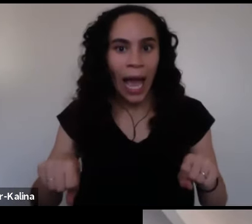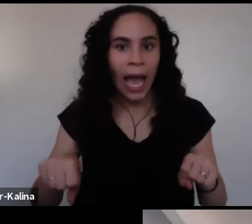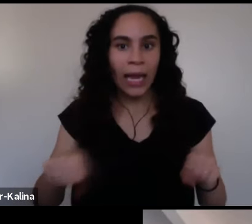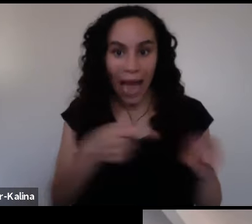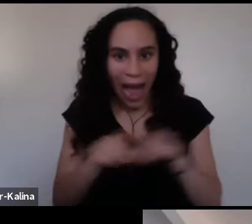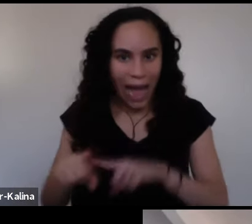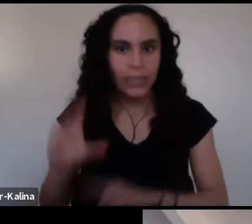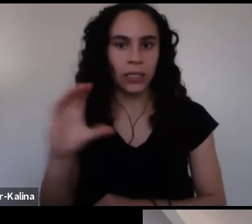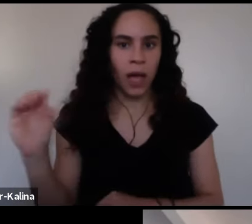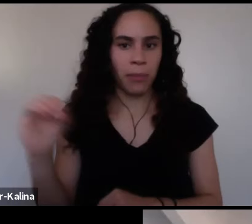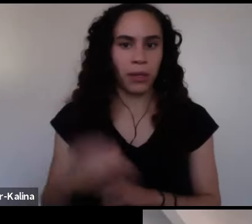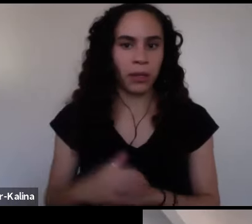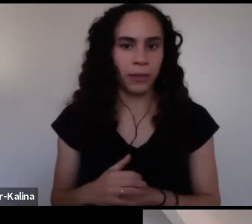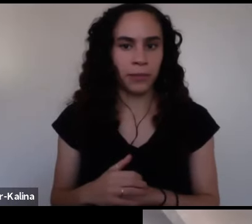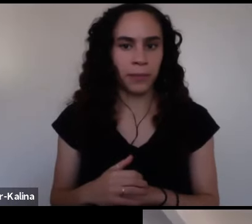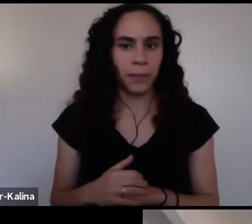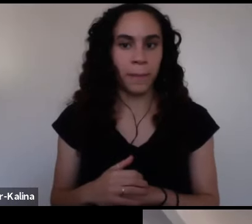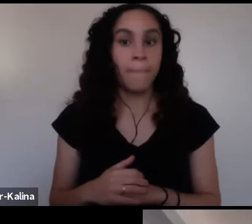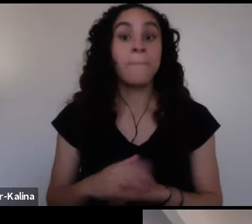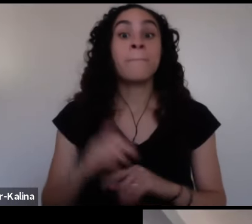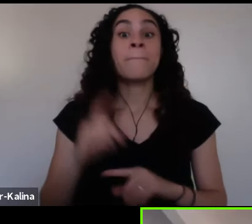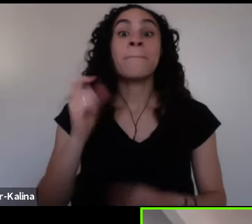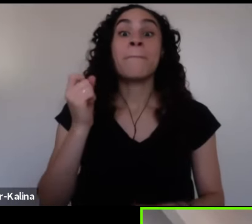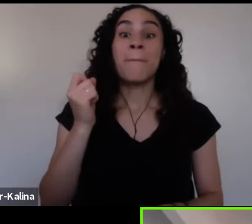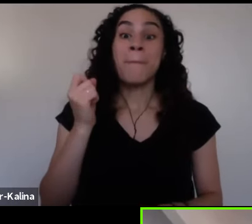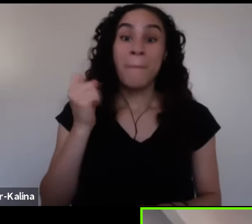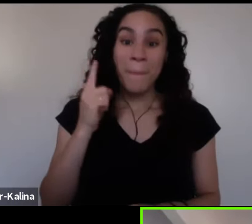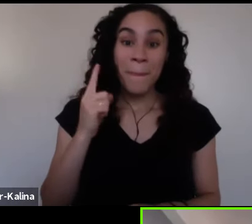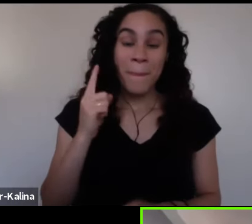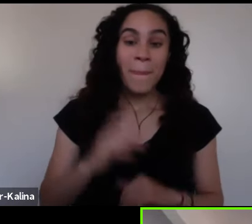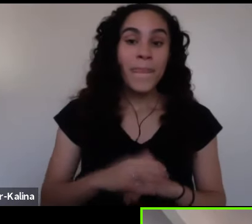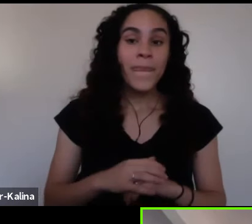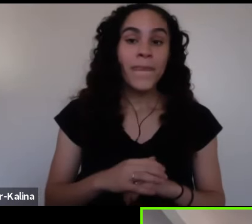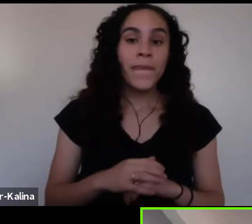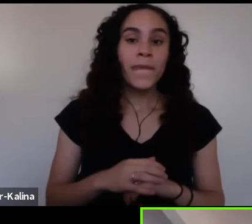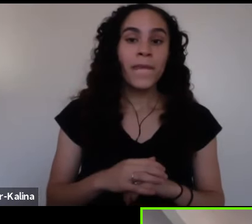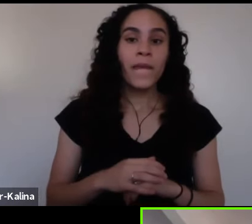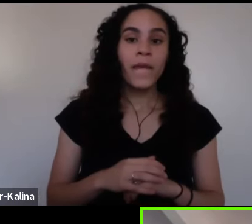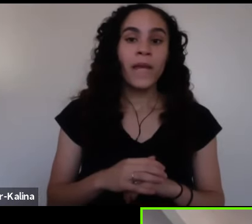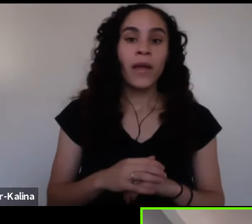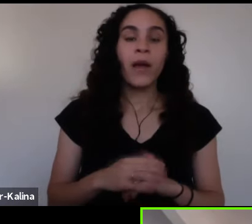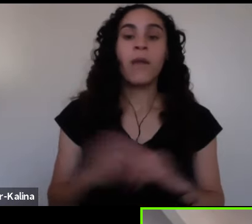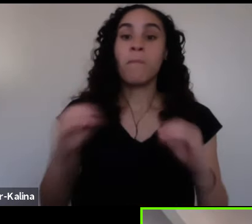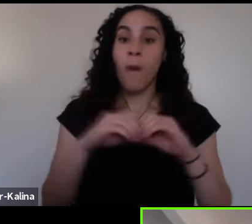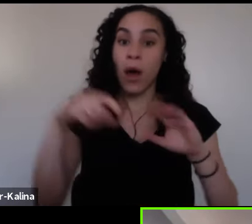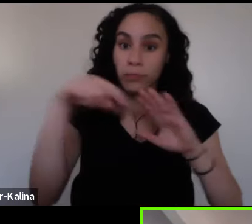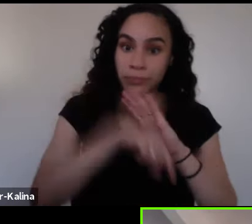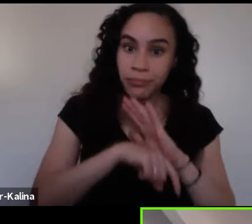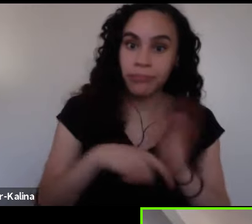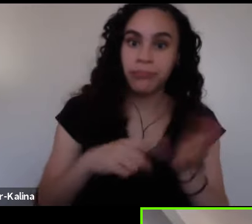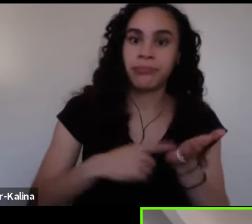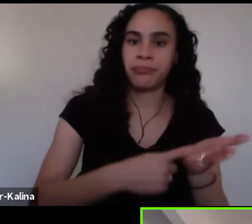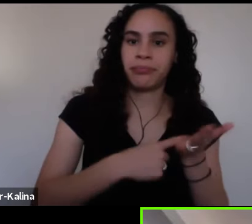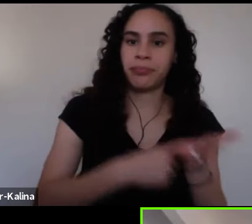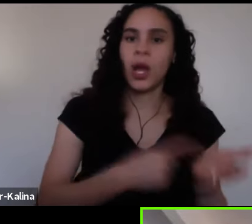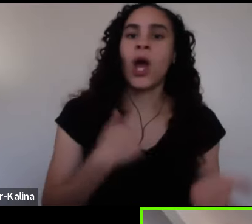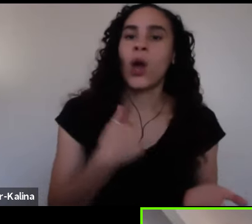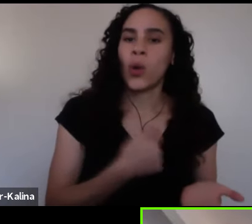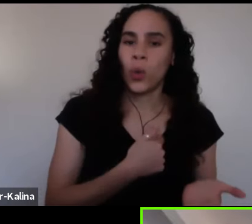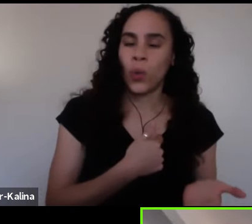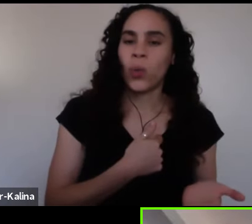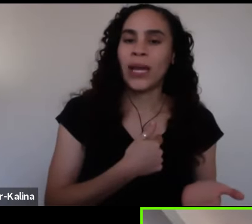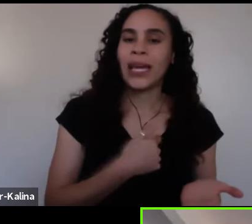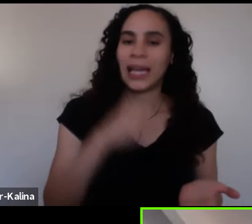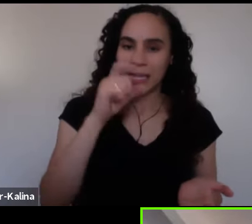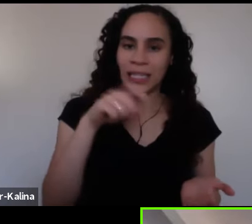But what was discussed even further for us is that there needs to be a period of